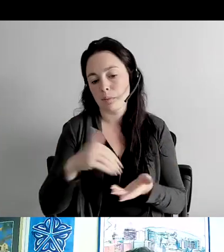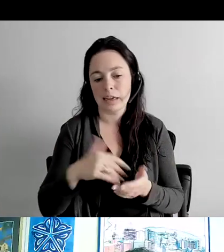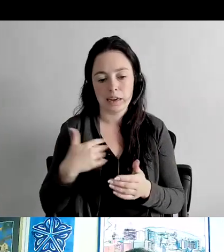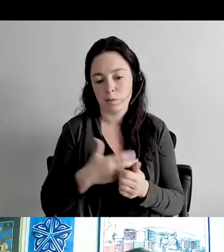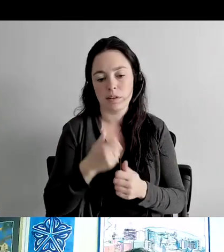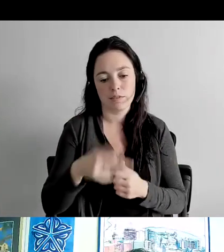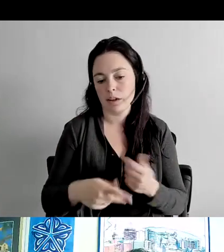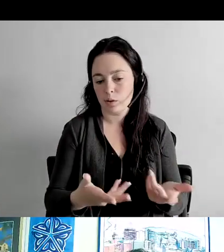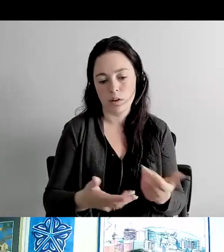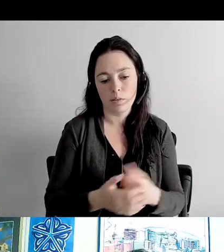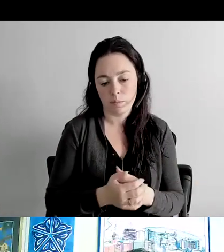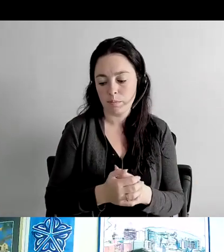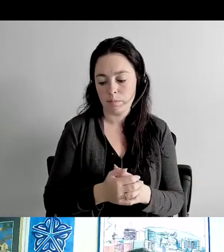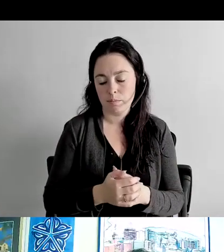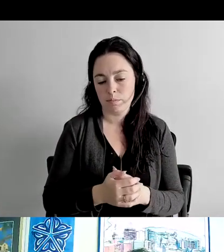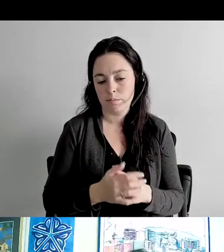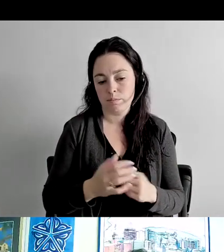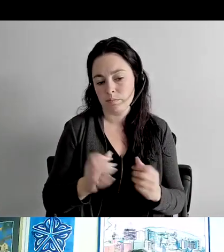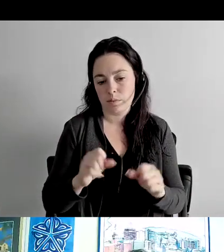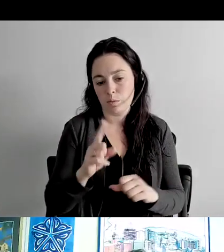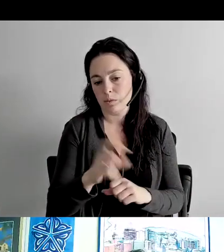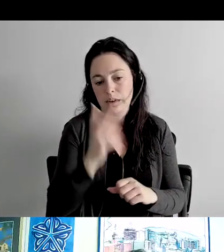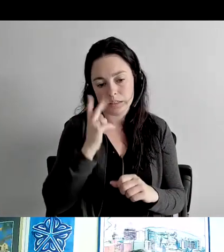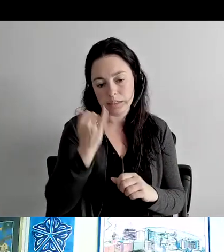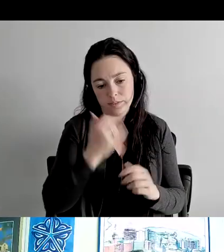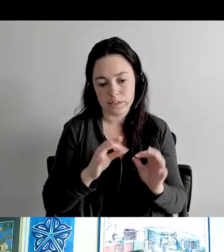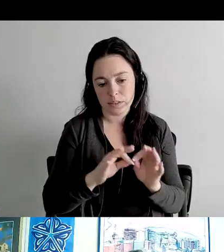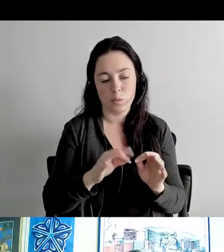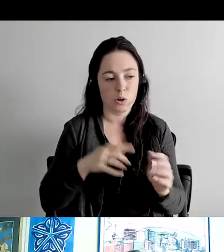follow-up discussion and see if it's still worth pursuing.